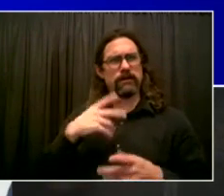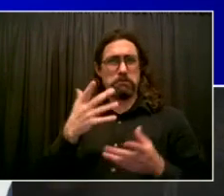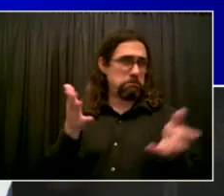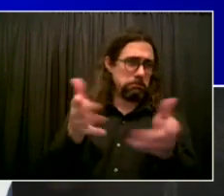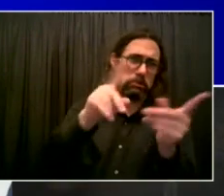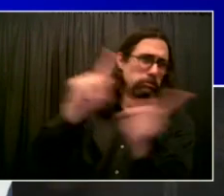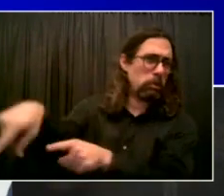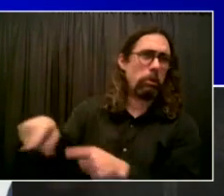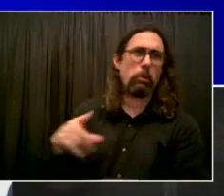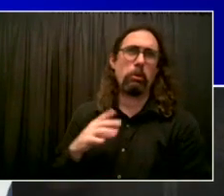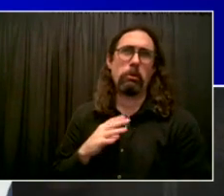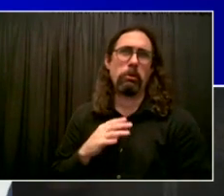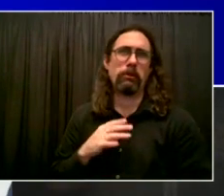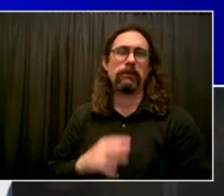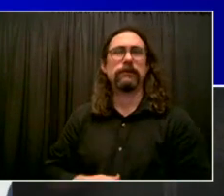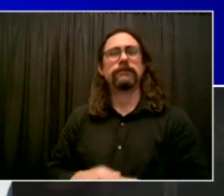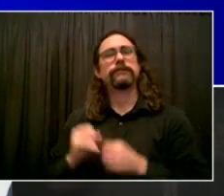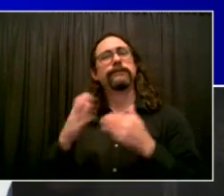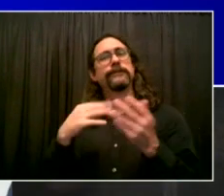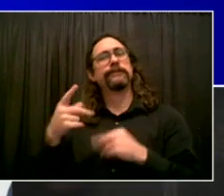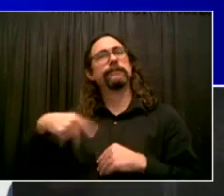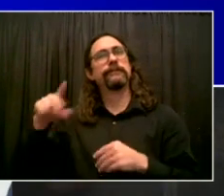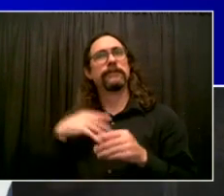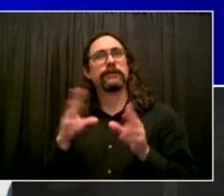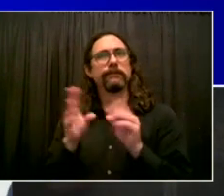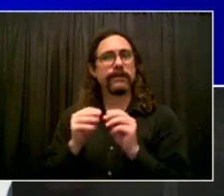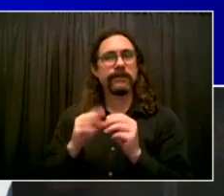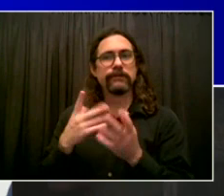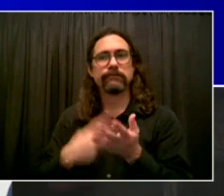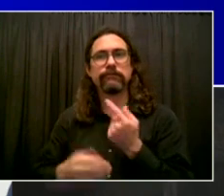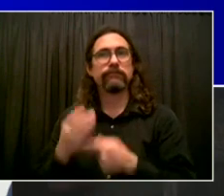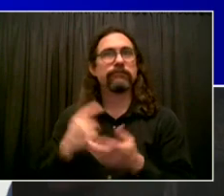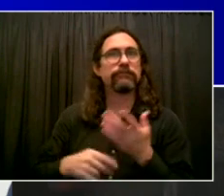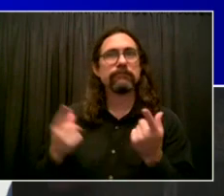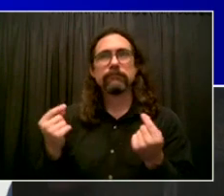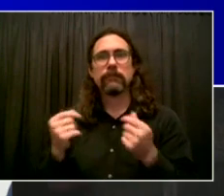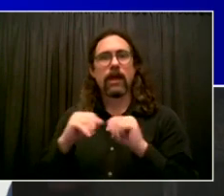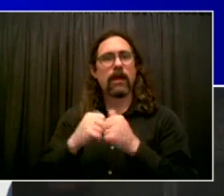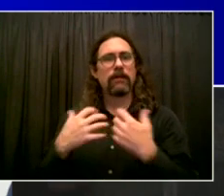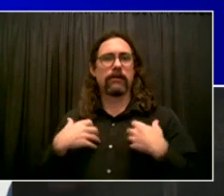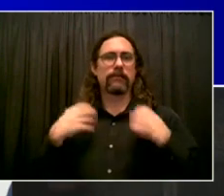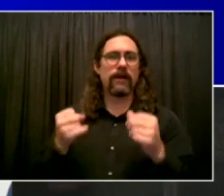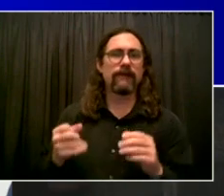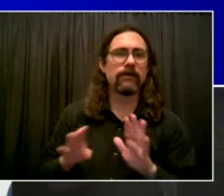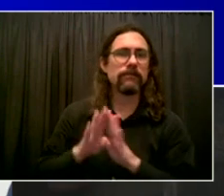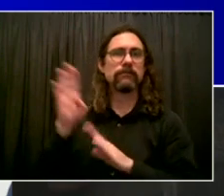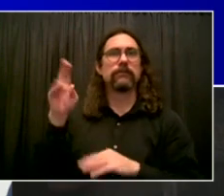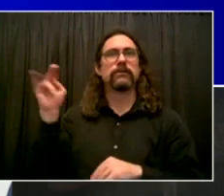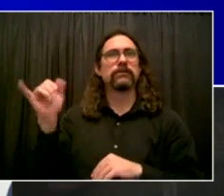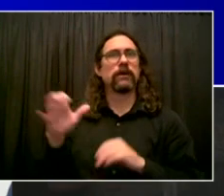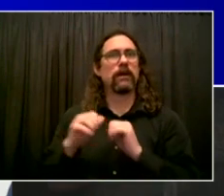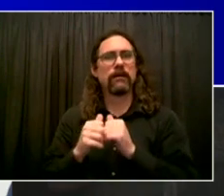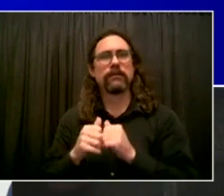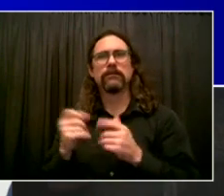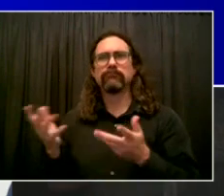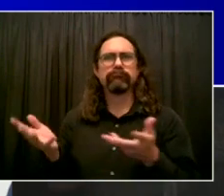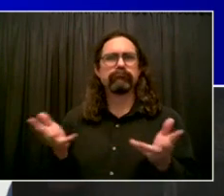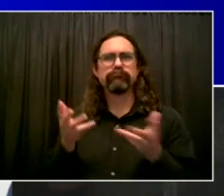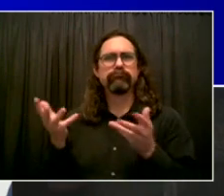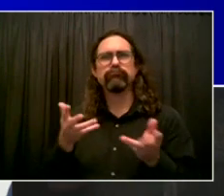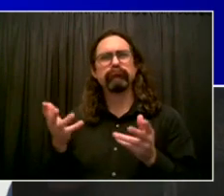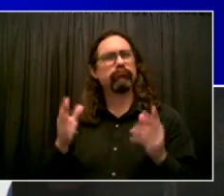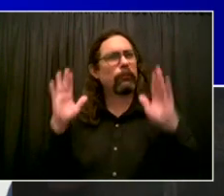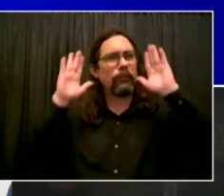what we need to do right now, and how we bring this city back. Very energizing gathering. And speaking of elected officials, I am now